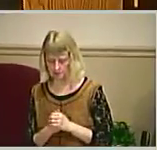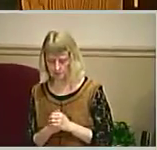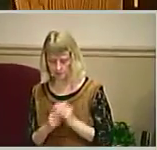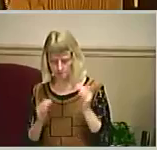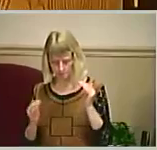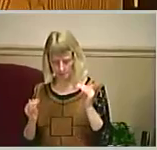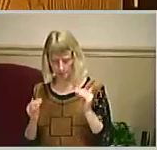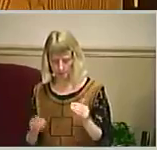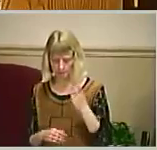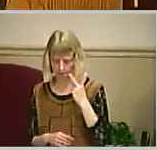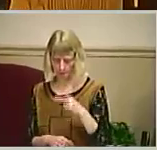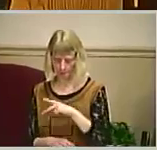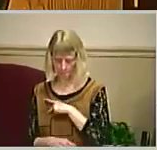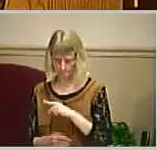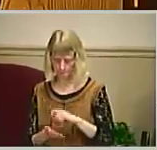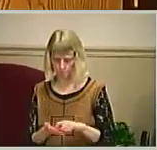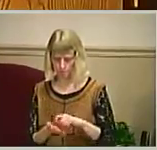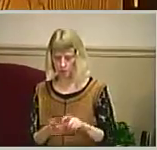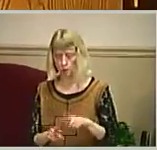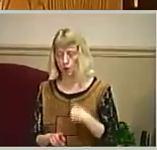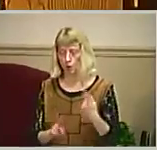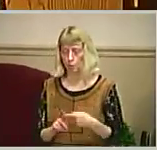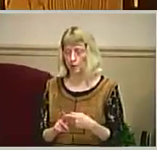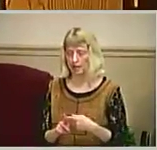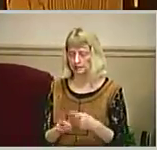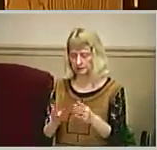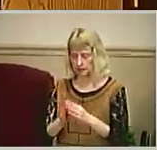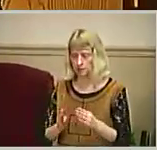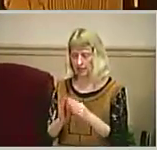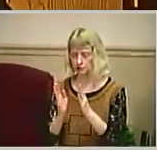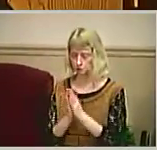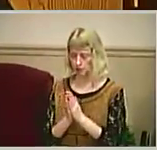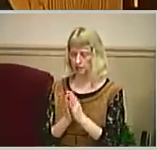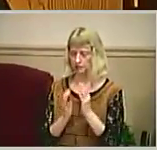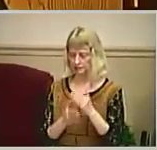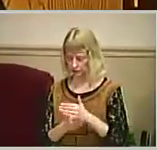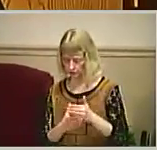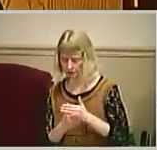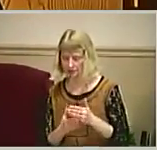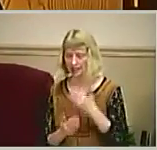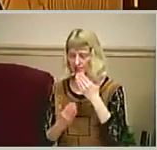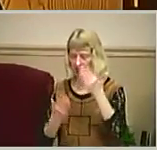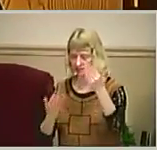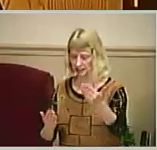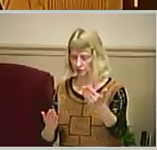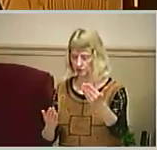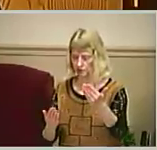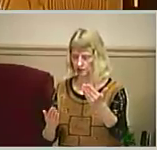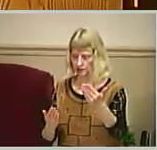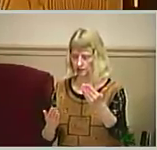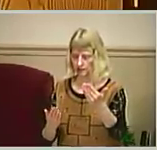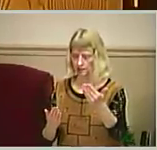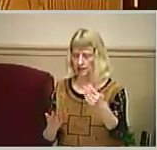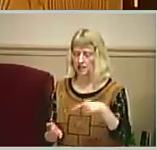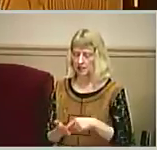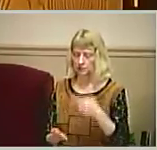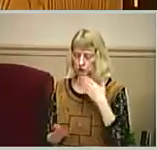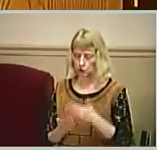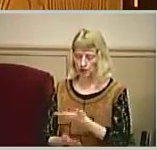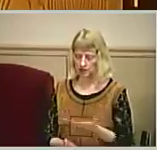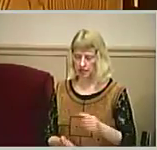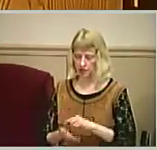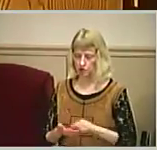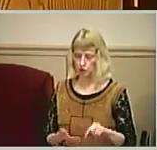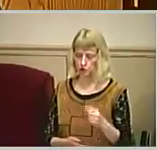we see that Paul says that when we render supplications and prayers and intercessions and giving you thanks, that this is a good thing. Look